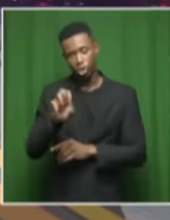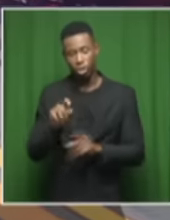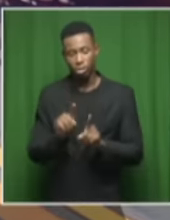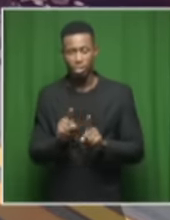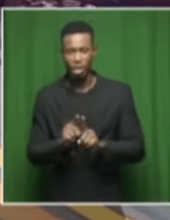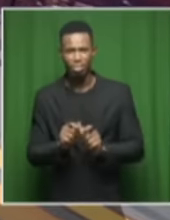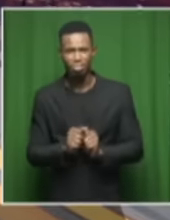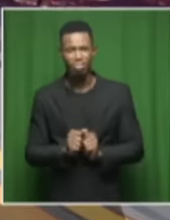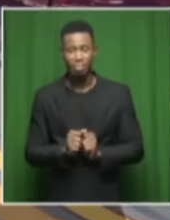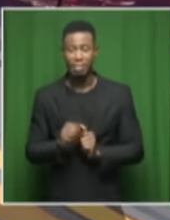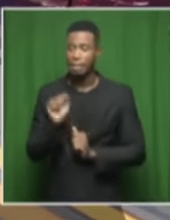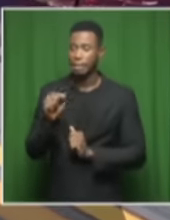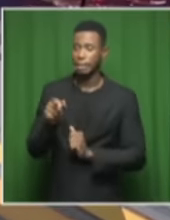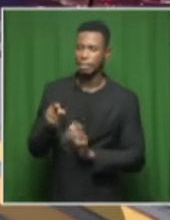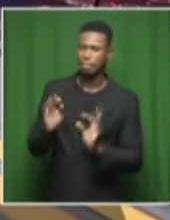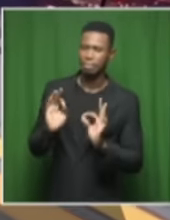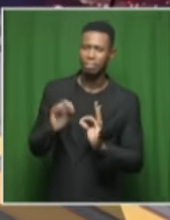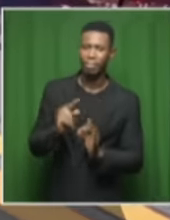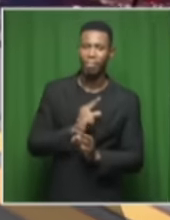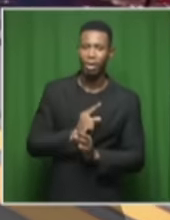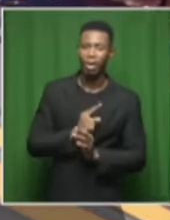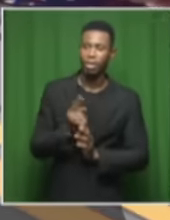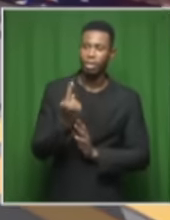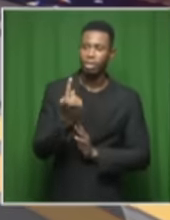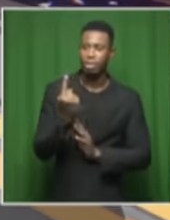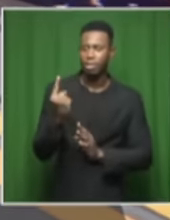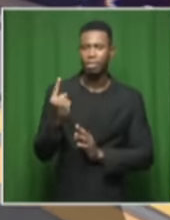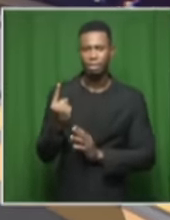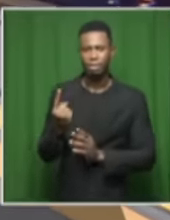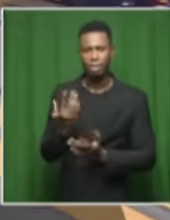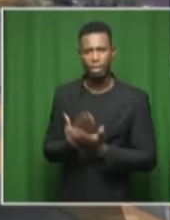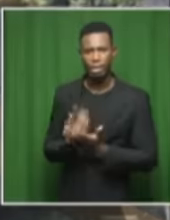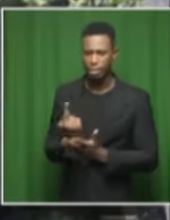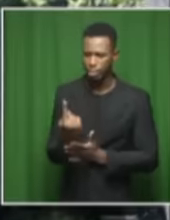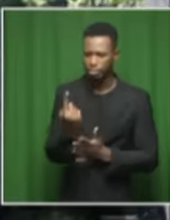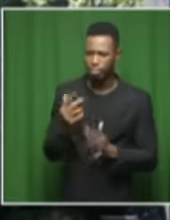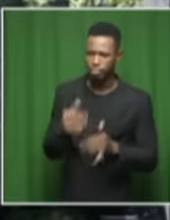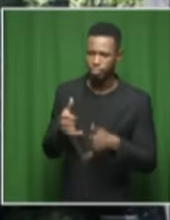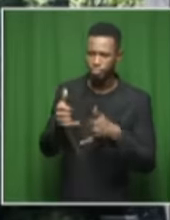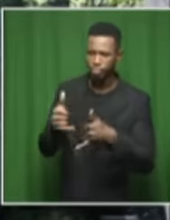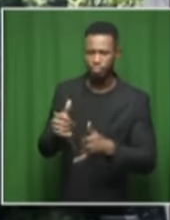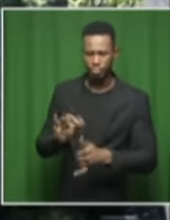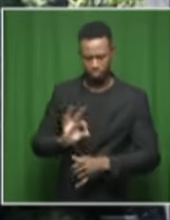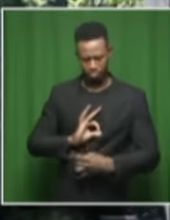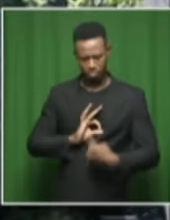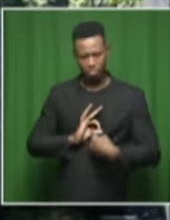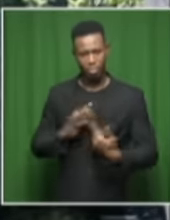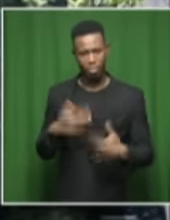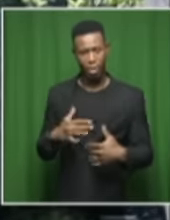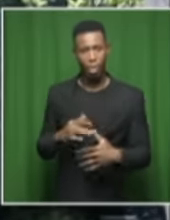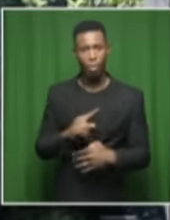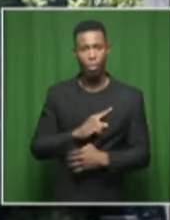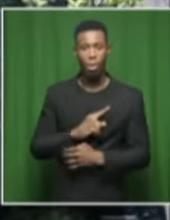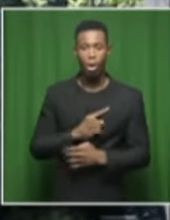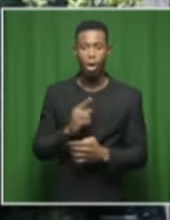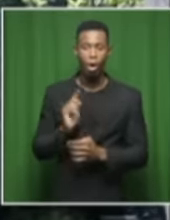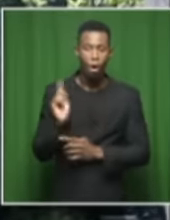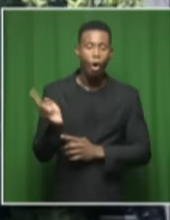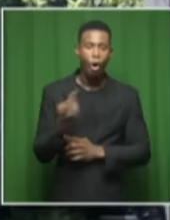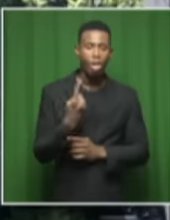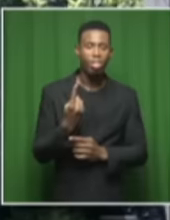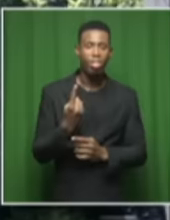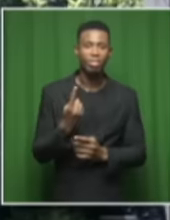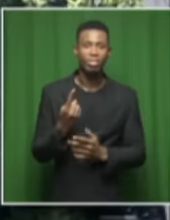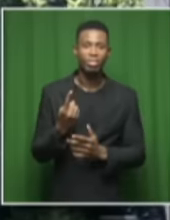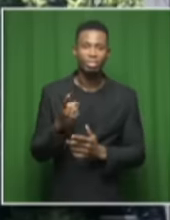Yeah, it's great to get the individual accolades as well for our players, because most of them, or all of them, definitely deserve it. You know, I